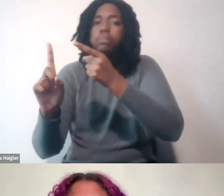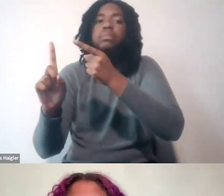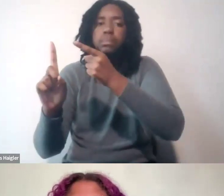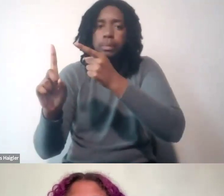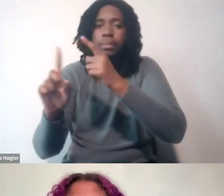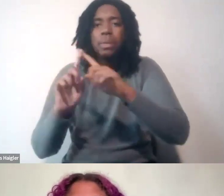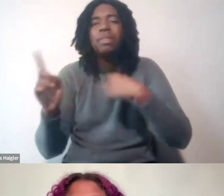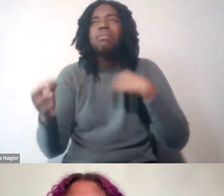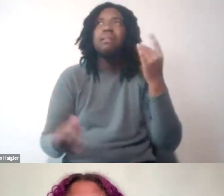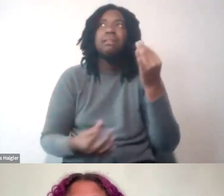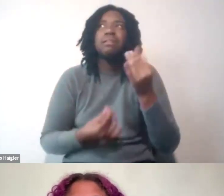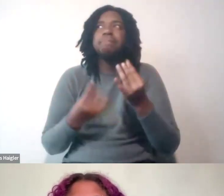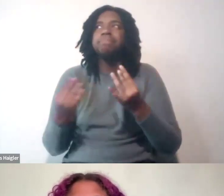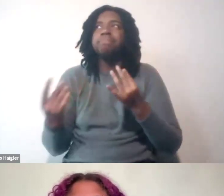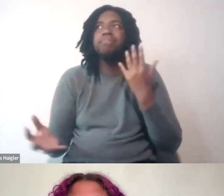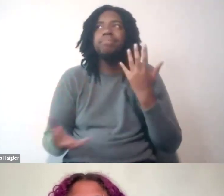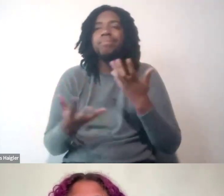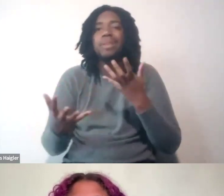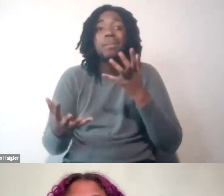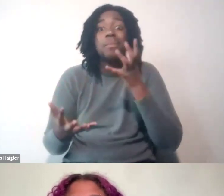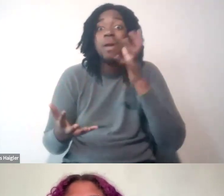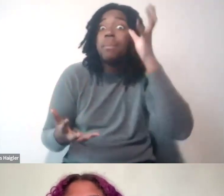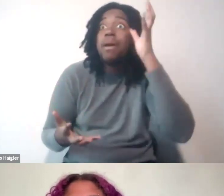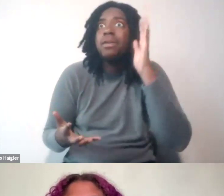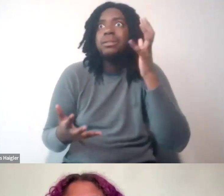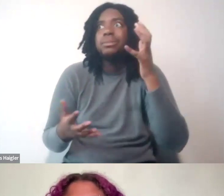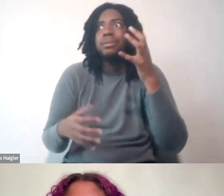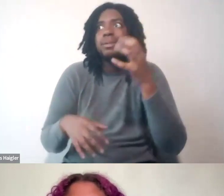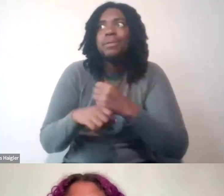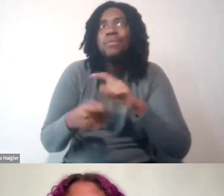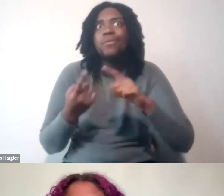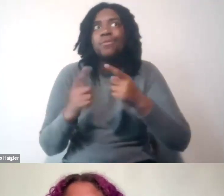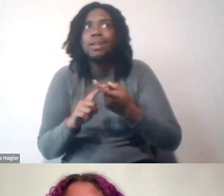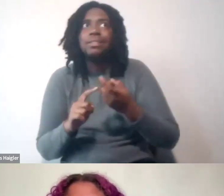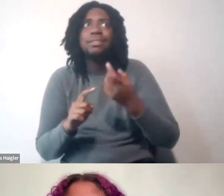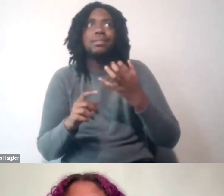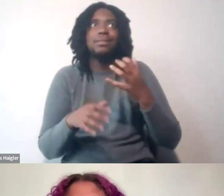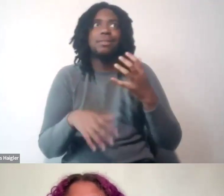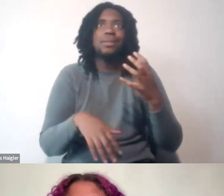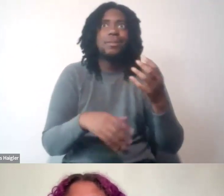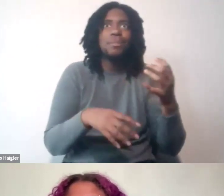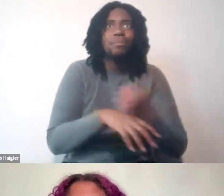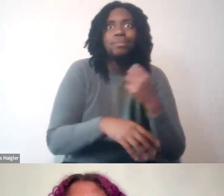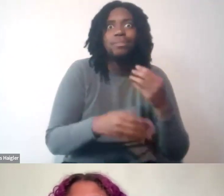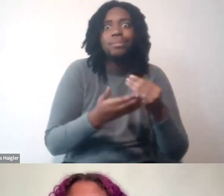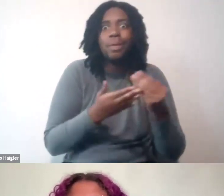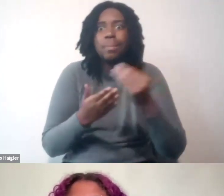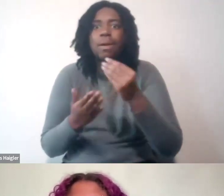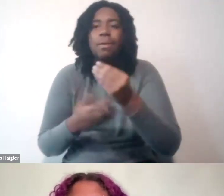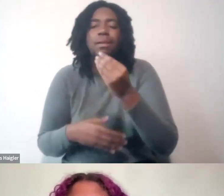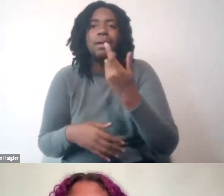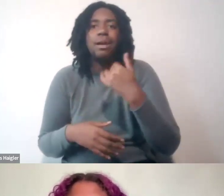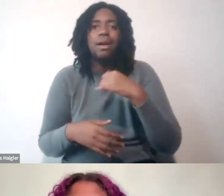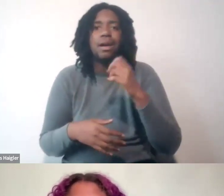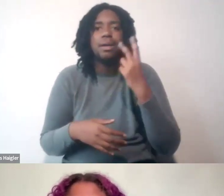But I thought, my parents are going to buy a copy and my friends are going to buy a copy. And I will have said,